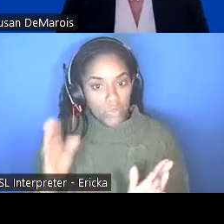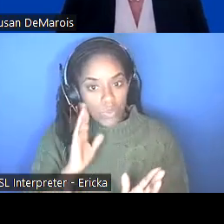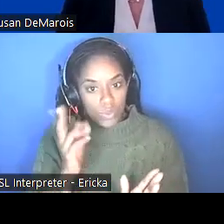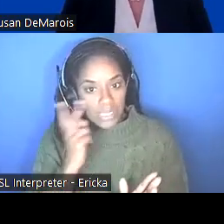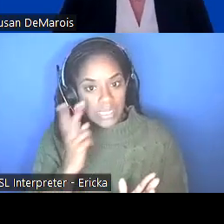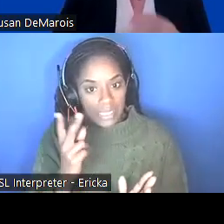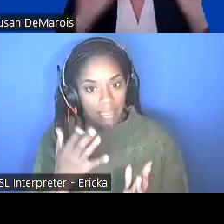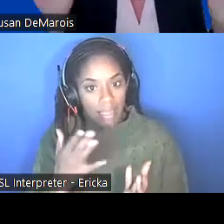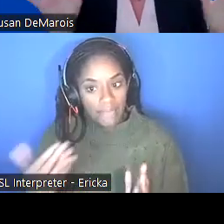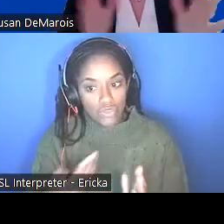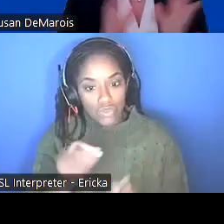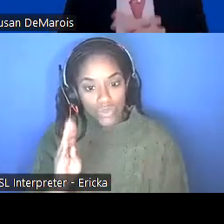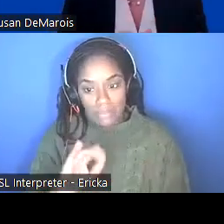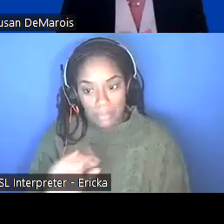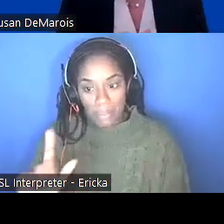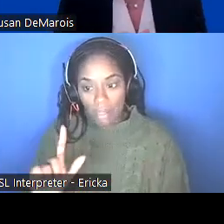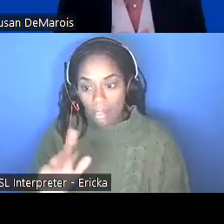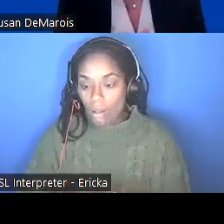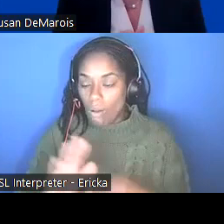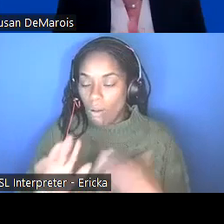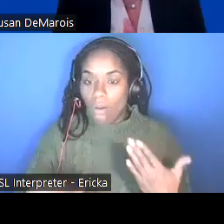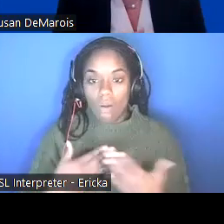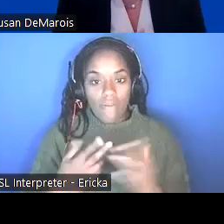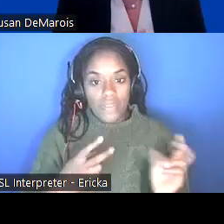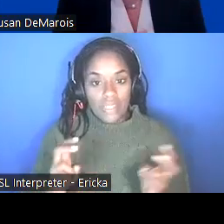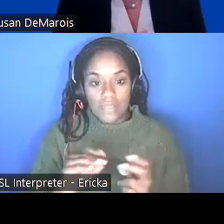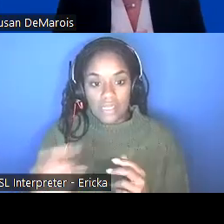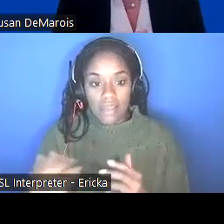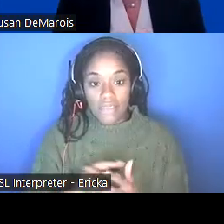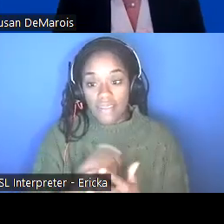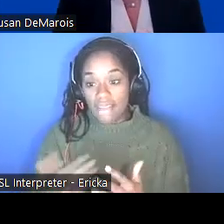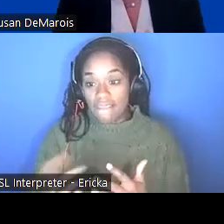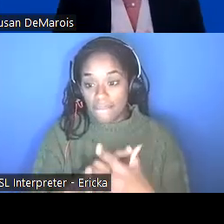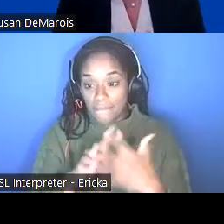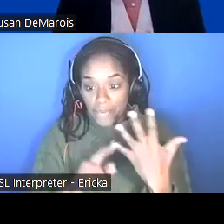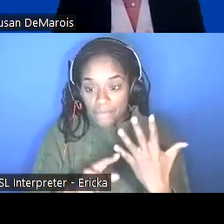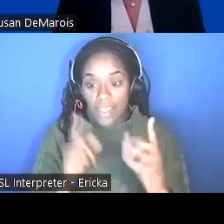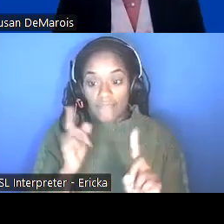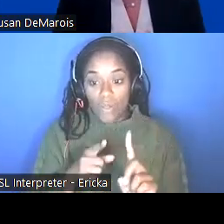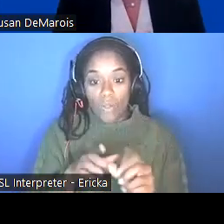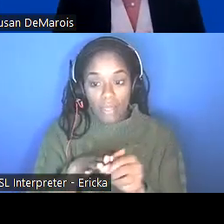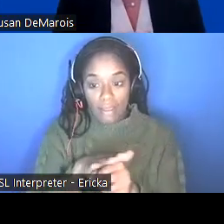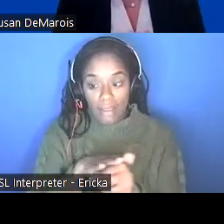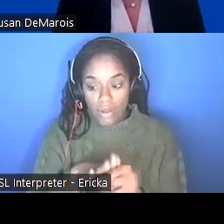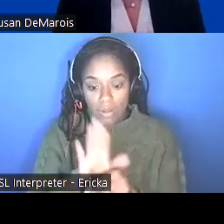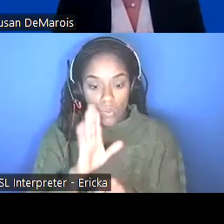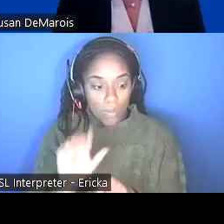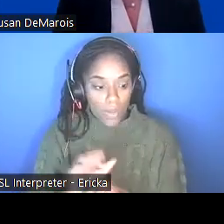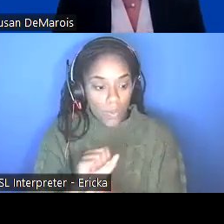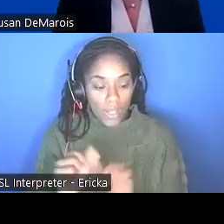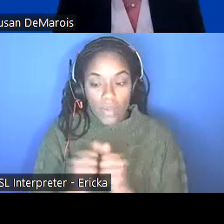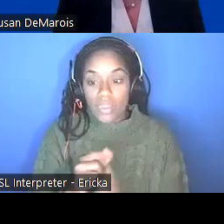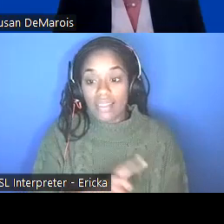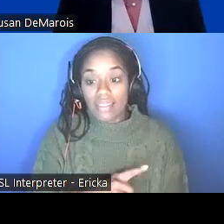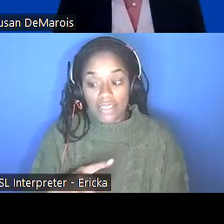bills on all of the topics of the 5 bold goal areas. So we'll be working with the legislature